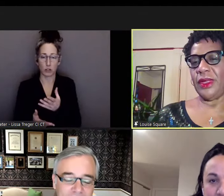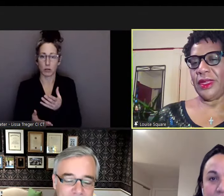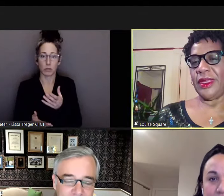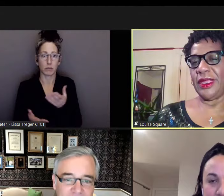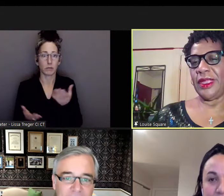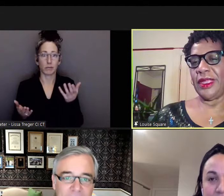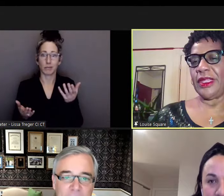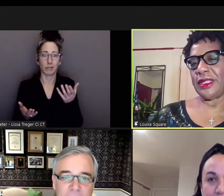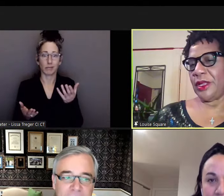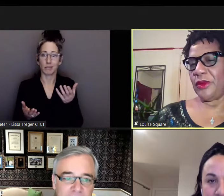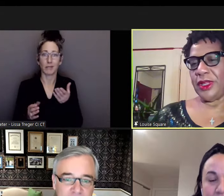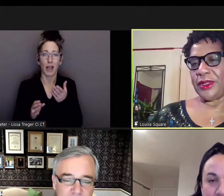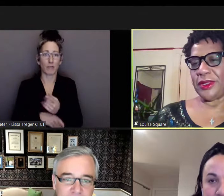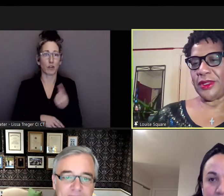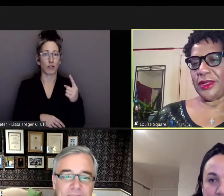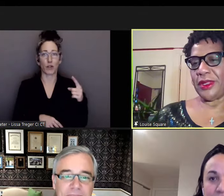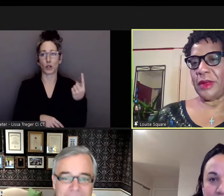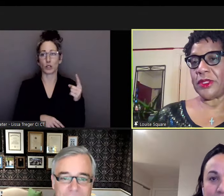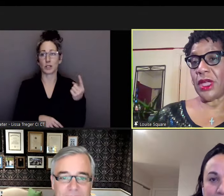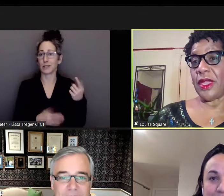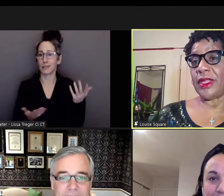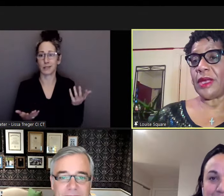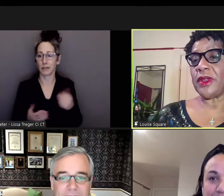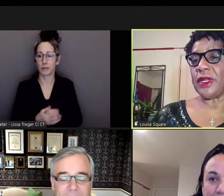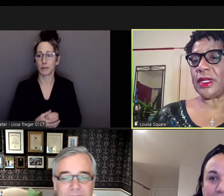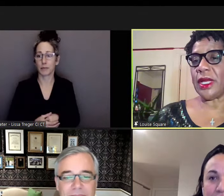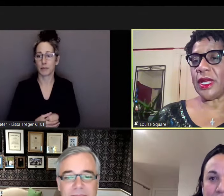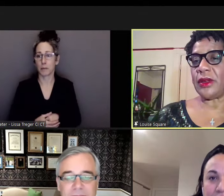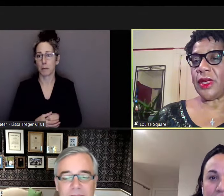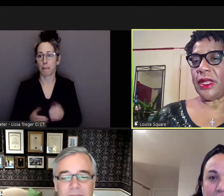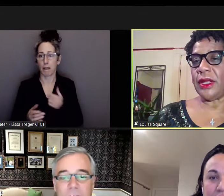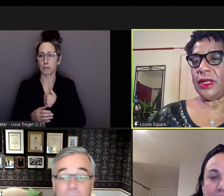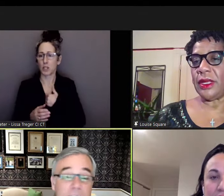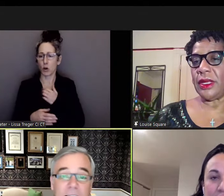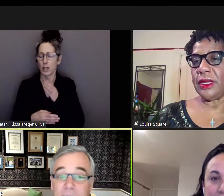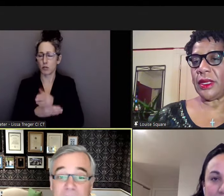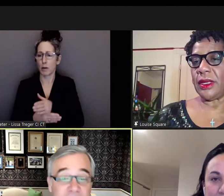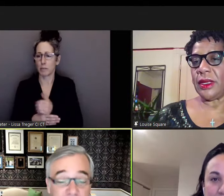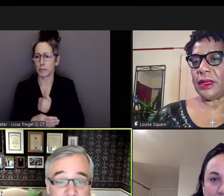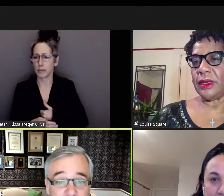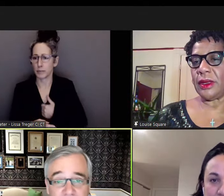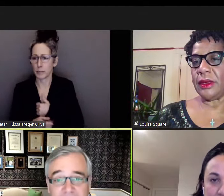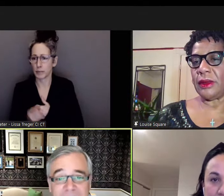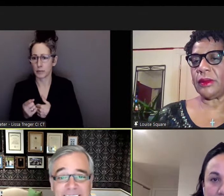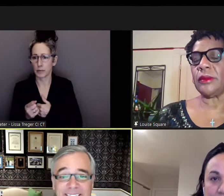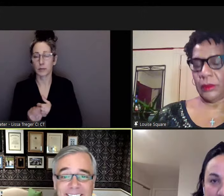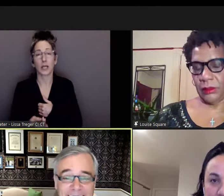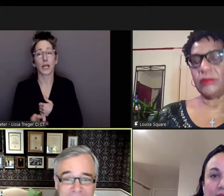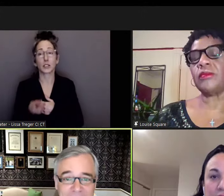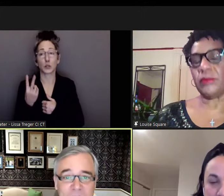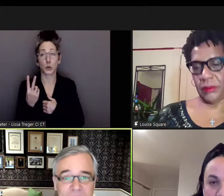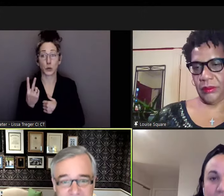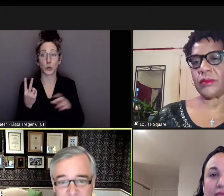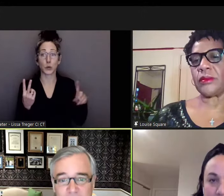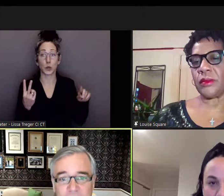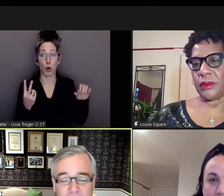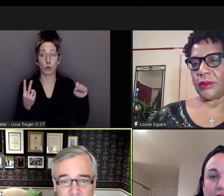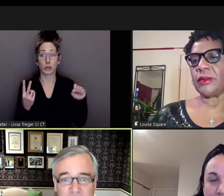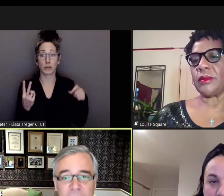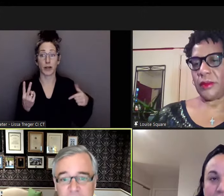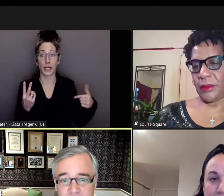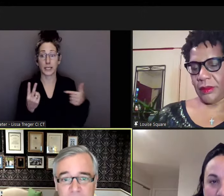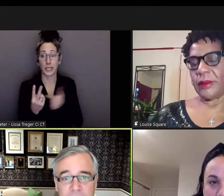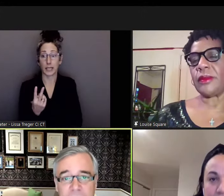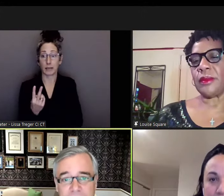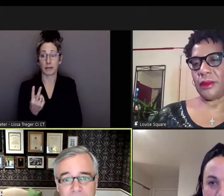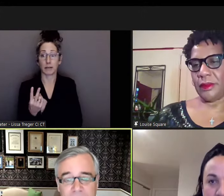you. Yeah. I mean, does anyone else? I'm sorry, Dr. Heyer, go ahead. It is a 2-dose vaccine. That's what people should